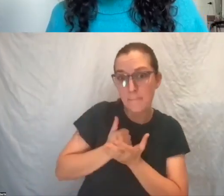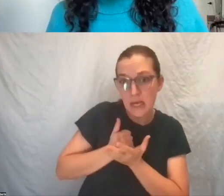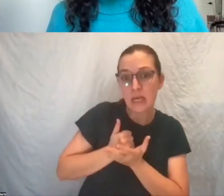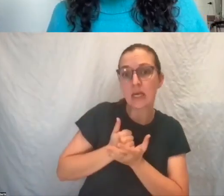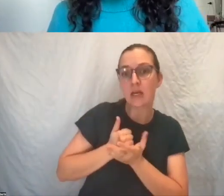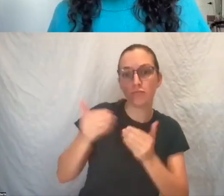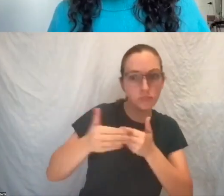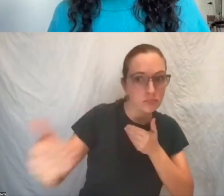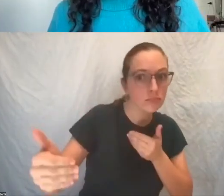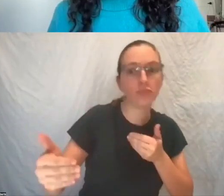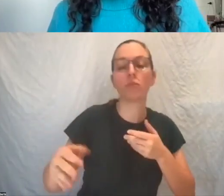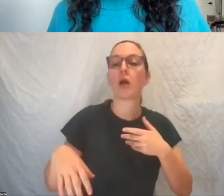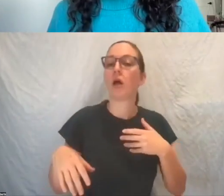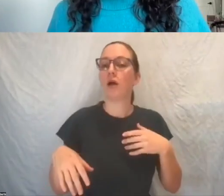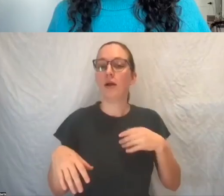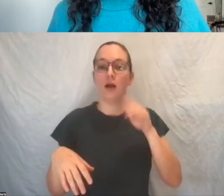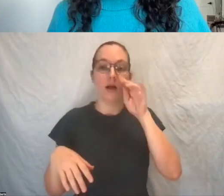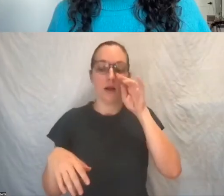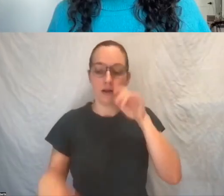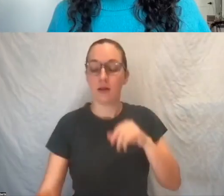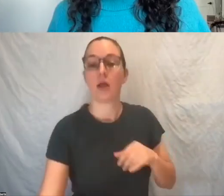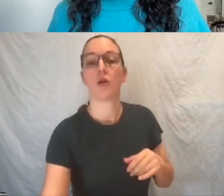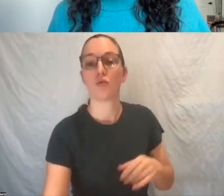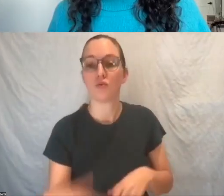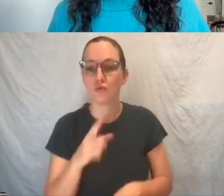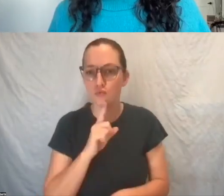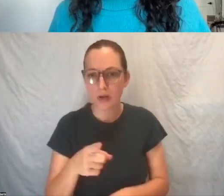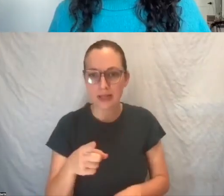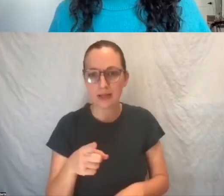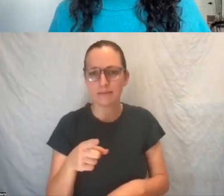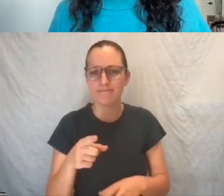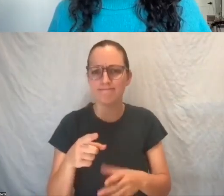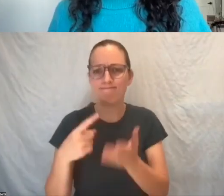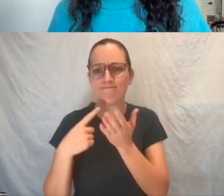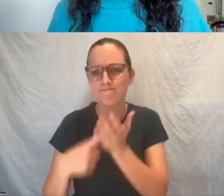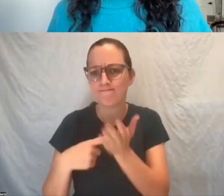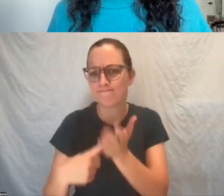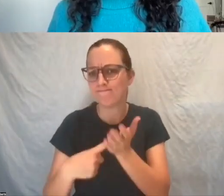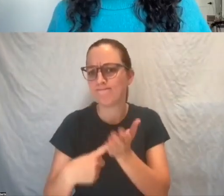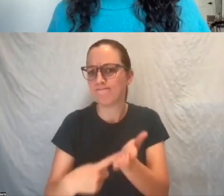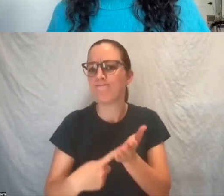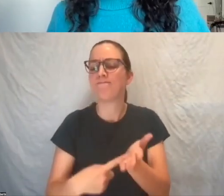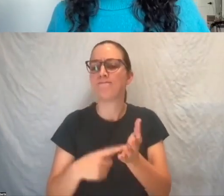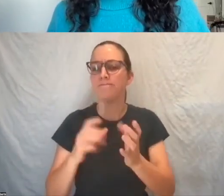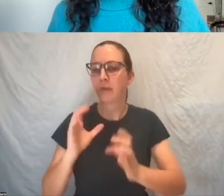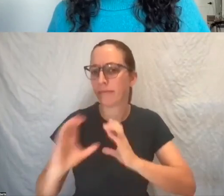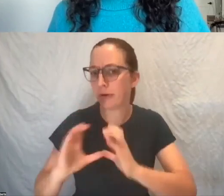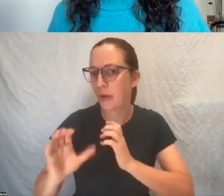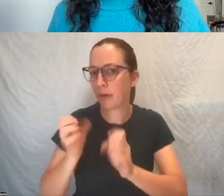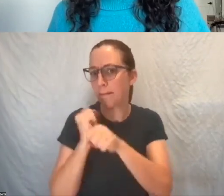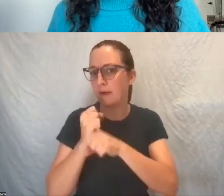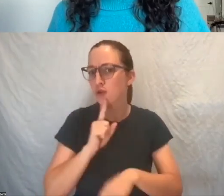going forward? And really having that conversation and making sure that